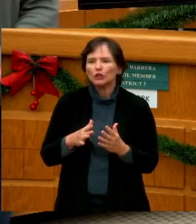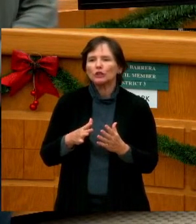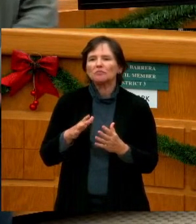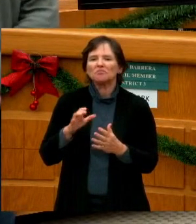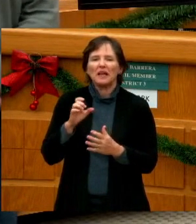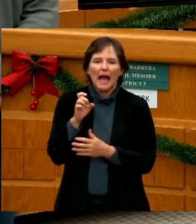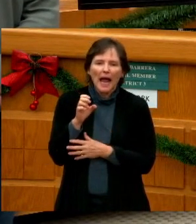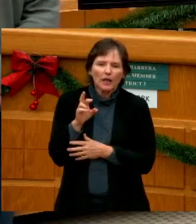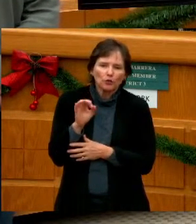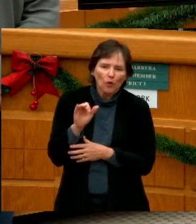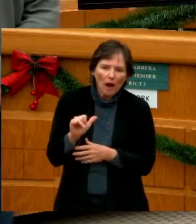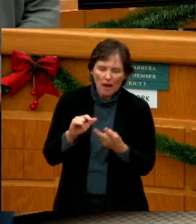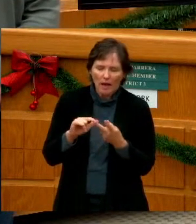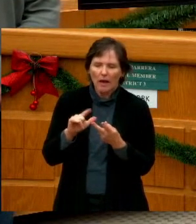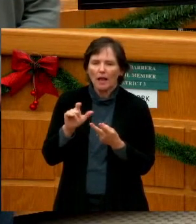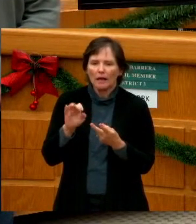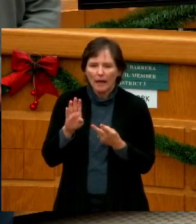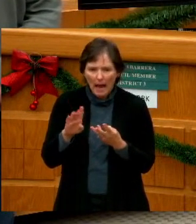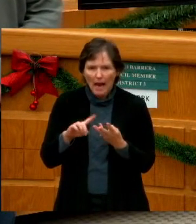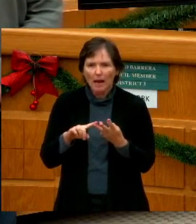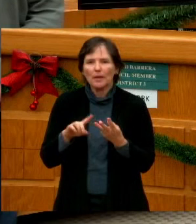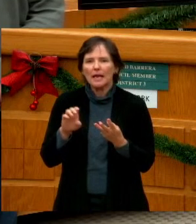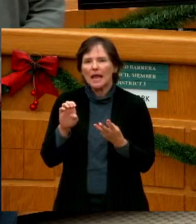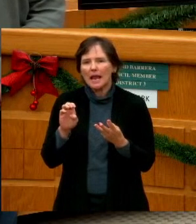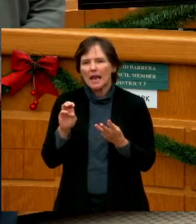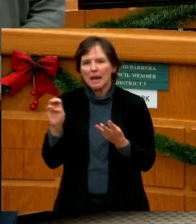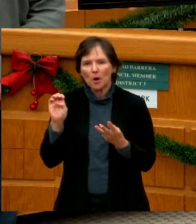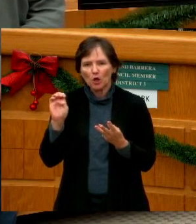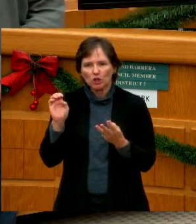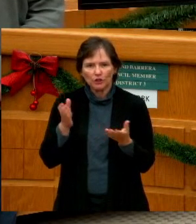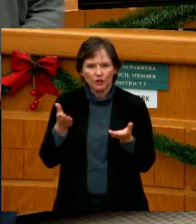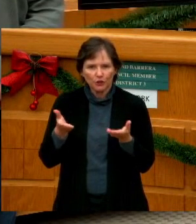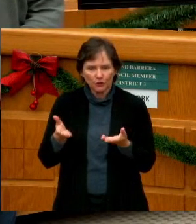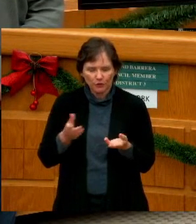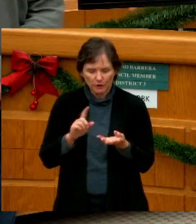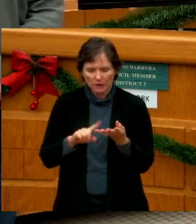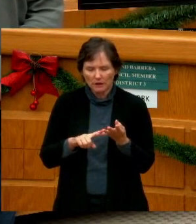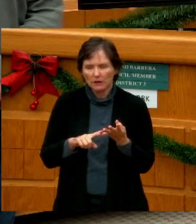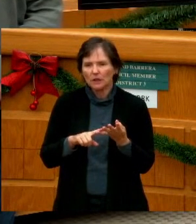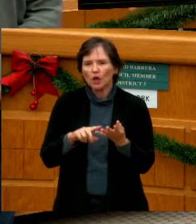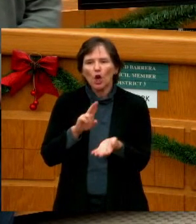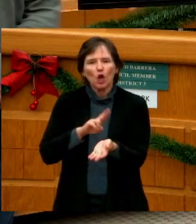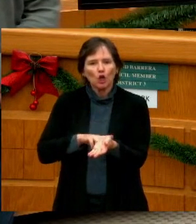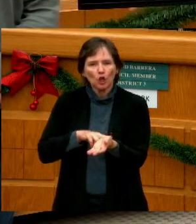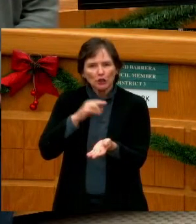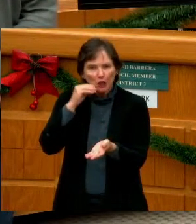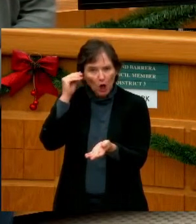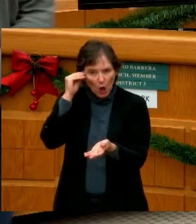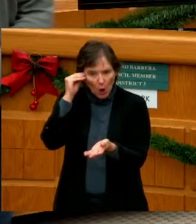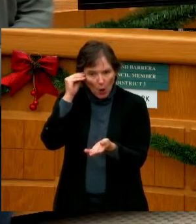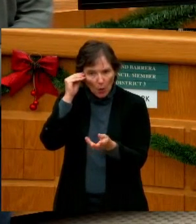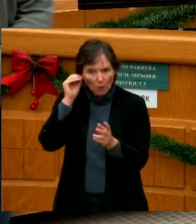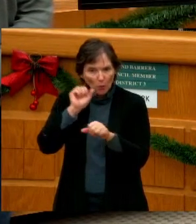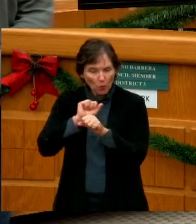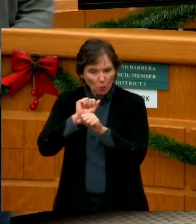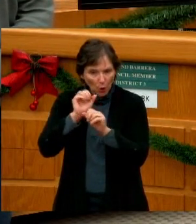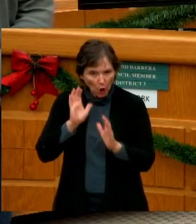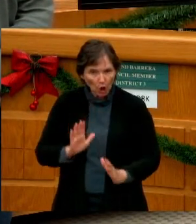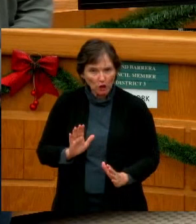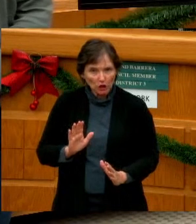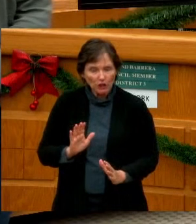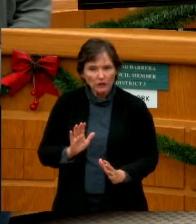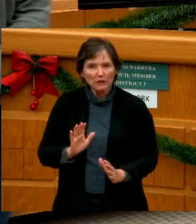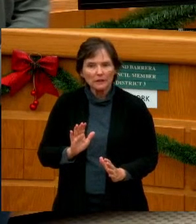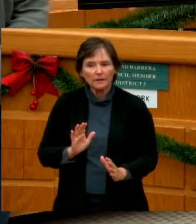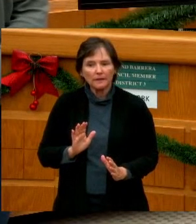X-ray techs, laboratory techs, custodians, et cetera. They will all get vaccinated first, as well as EMS personnel, as well